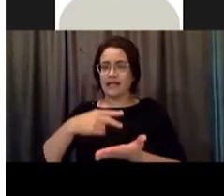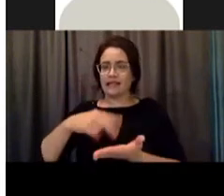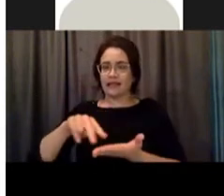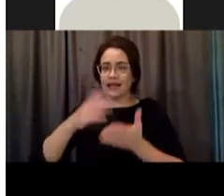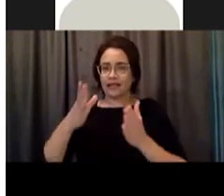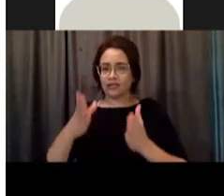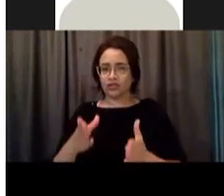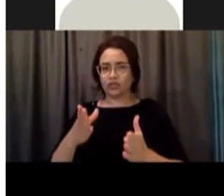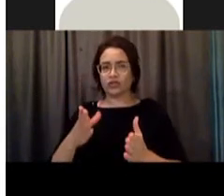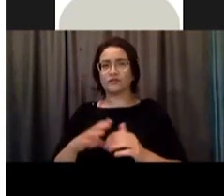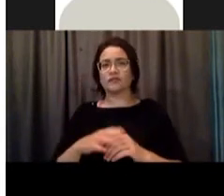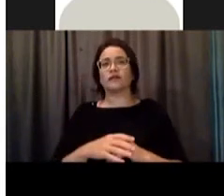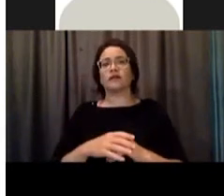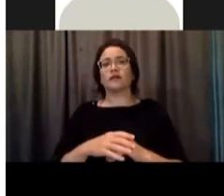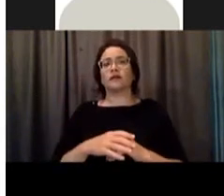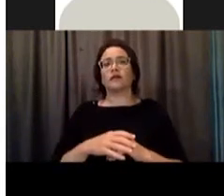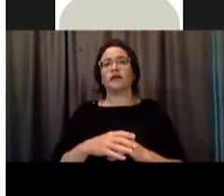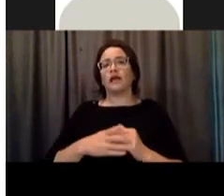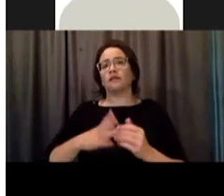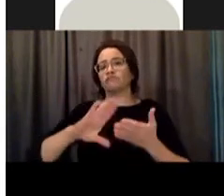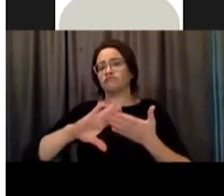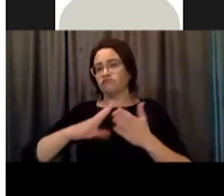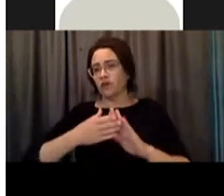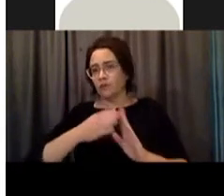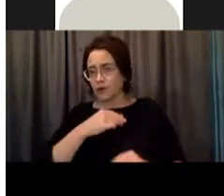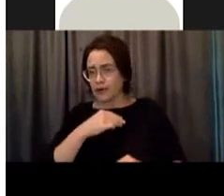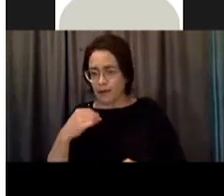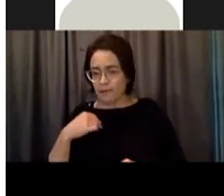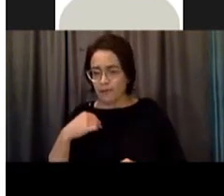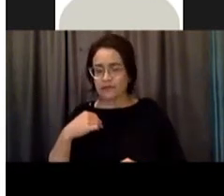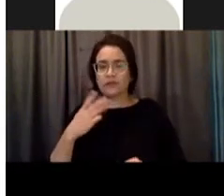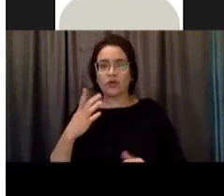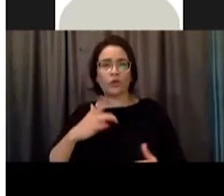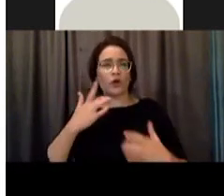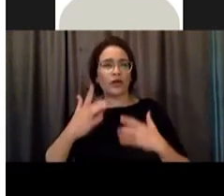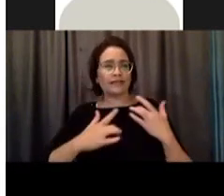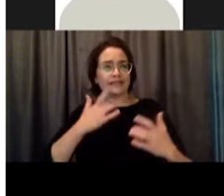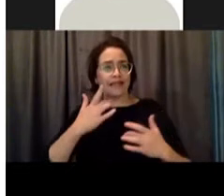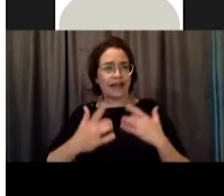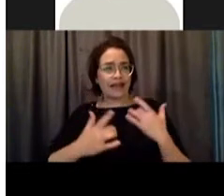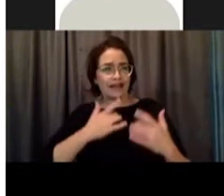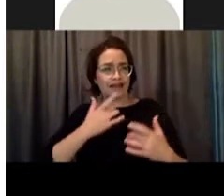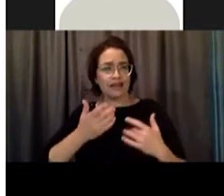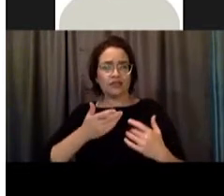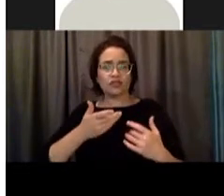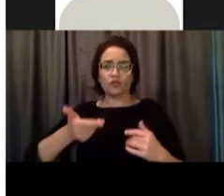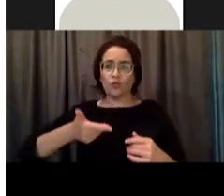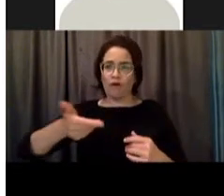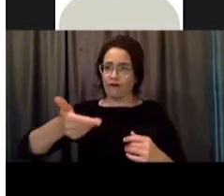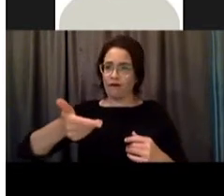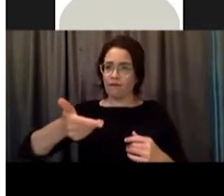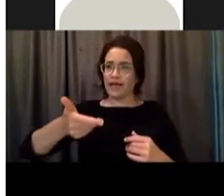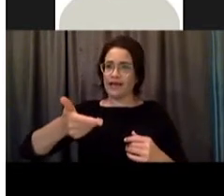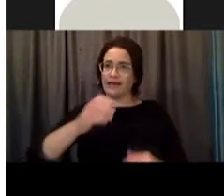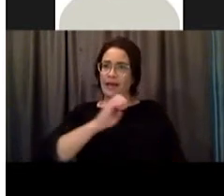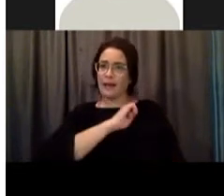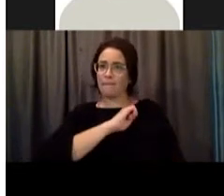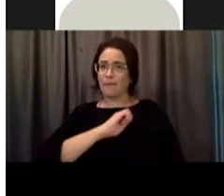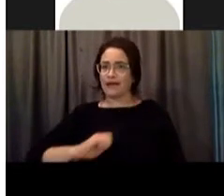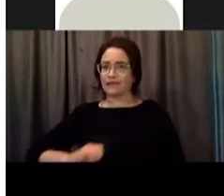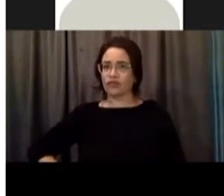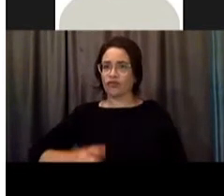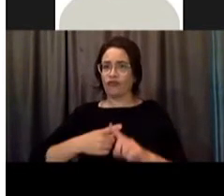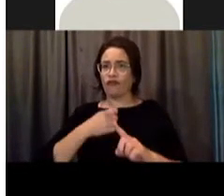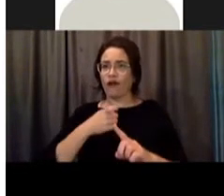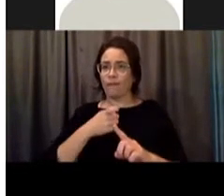community members were excited and honored to welcome an ambassador of Ukraine to the US, Valery, Valery Charlie, at the